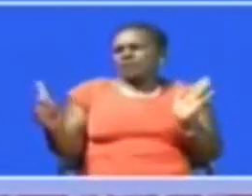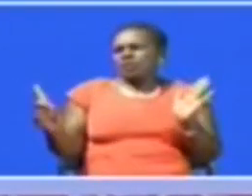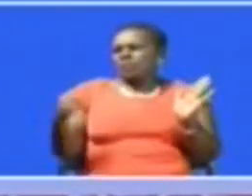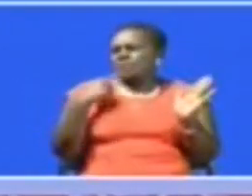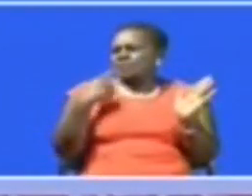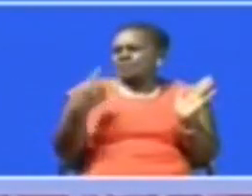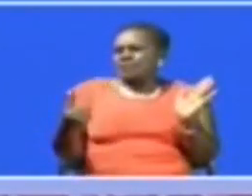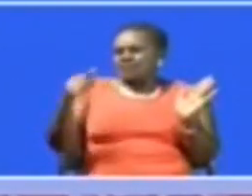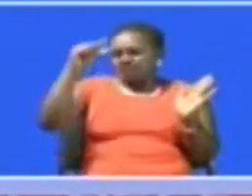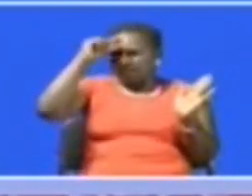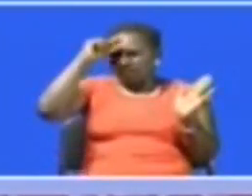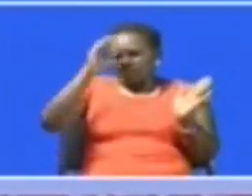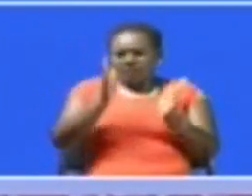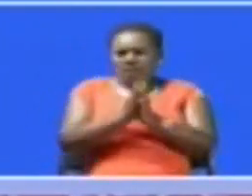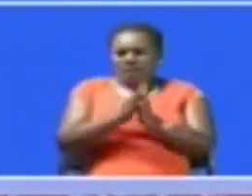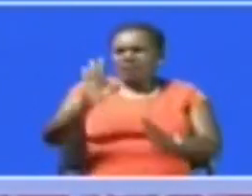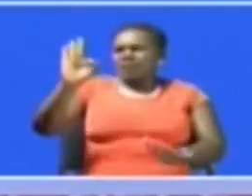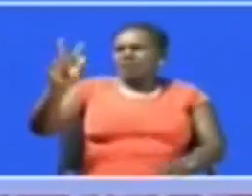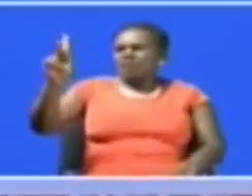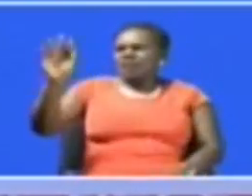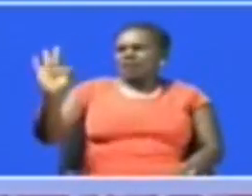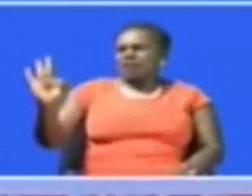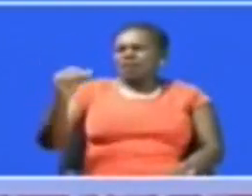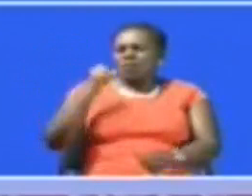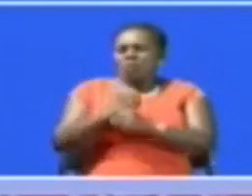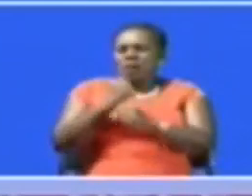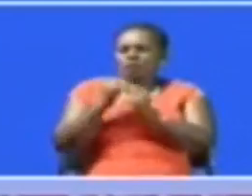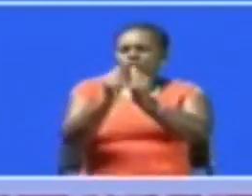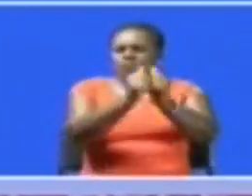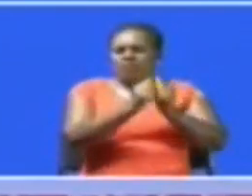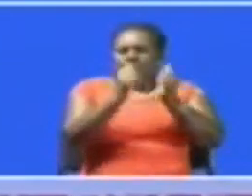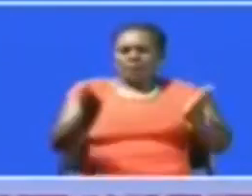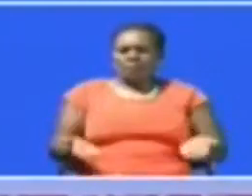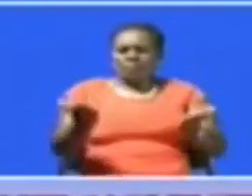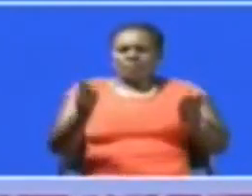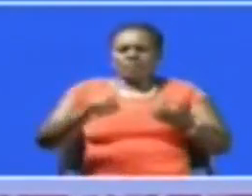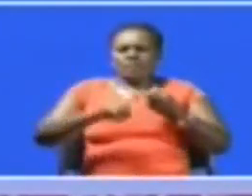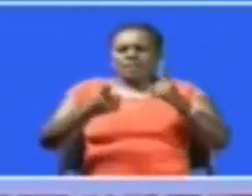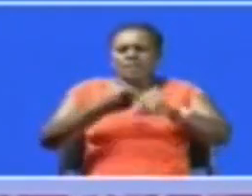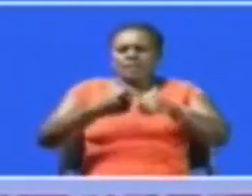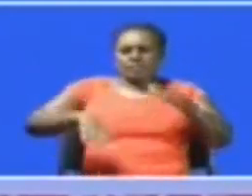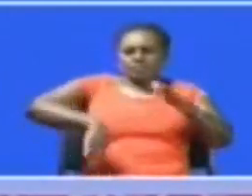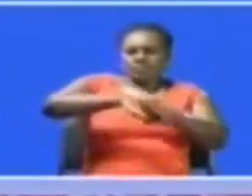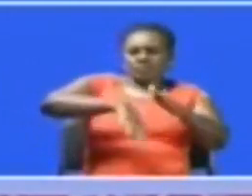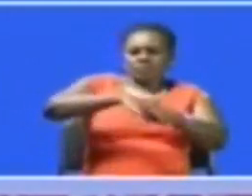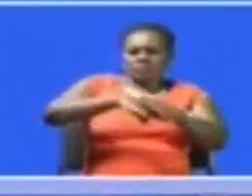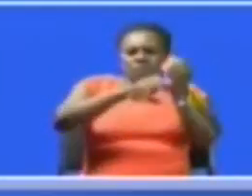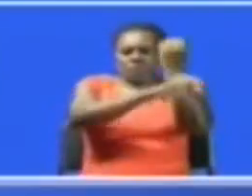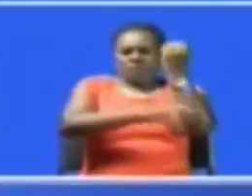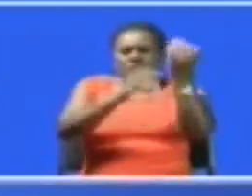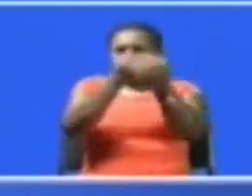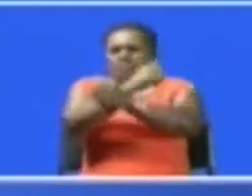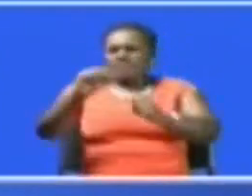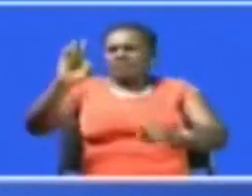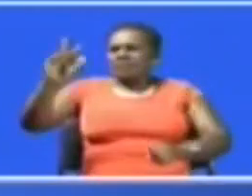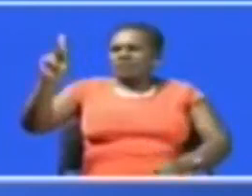Passaris says the government and Football Kenya Federation should work hand in hand to improve the standards of football in the country. FKF President